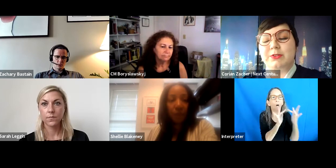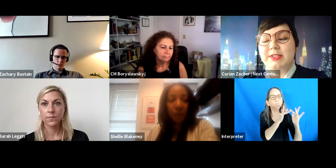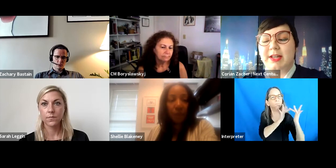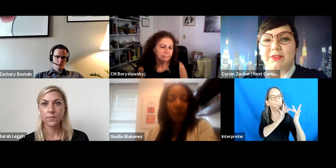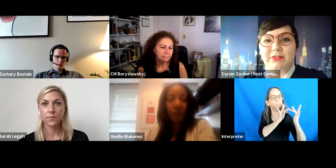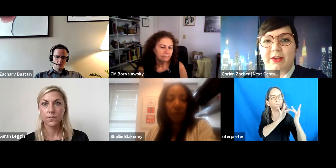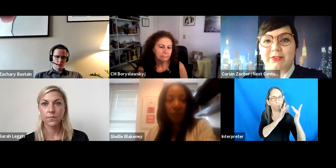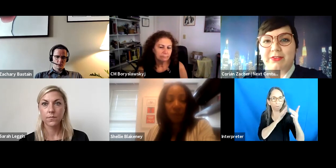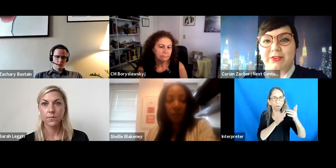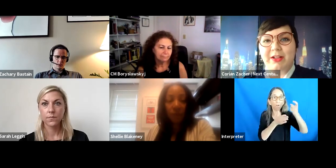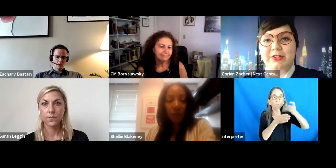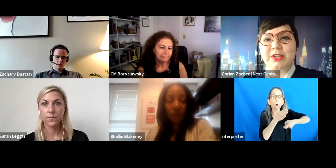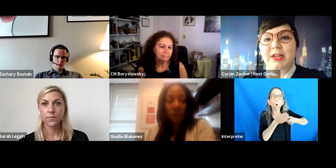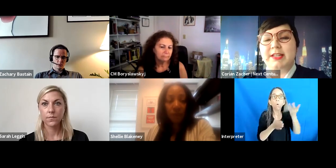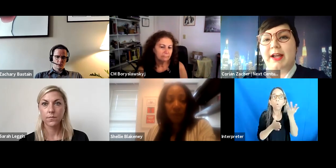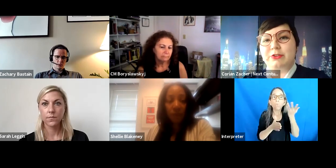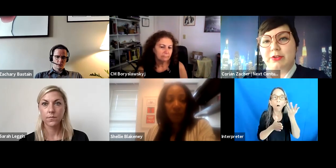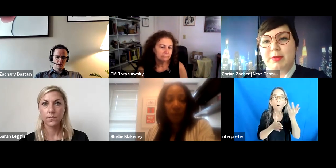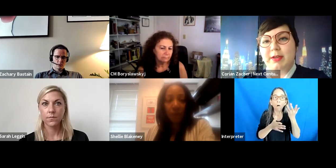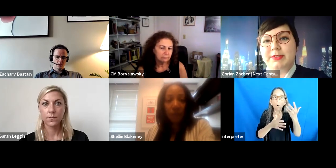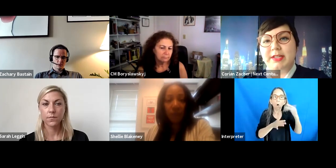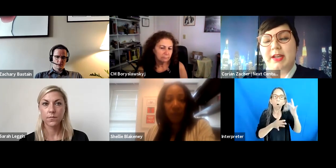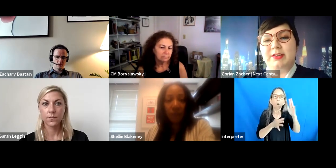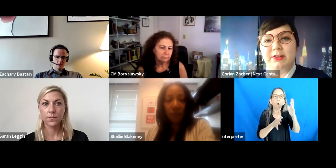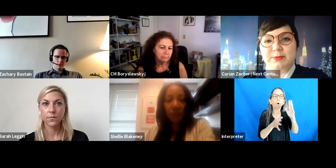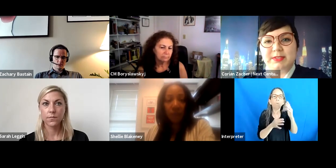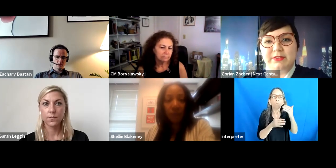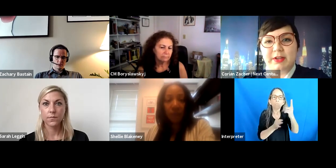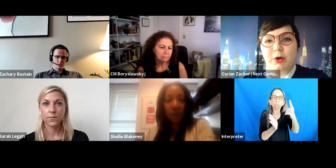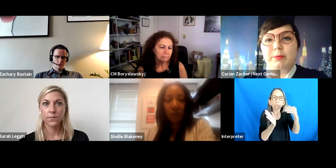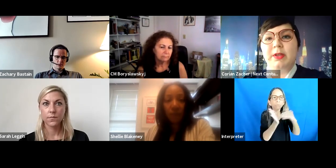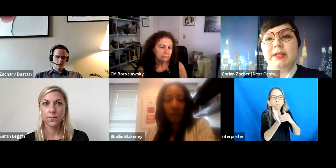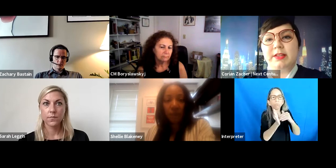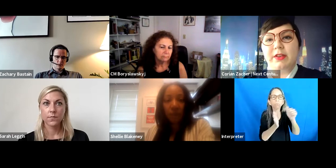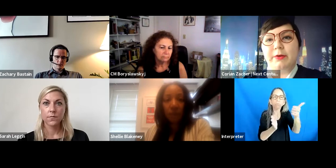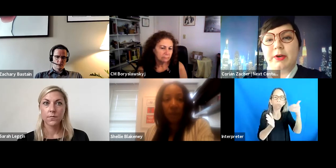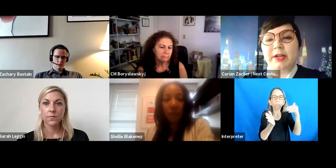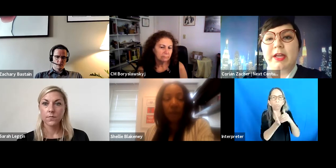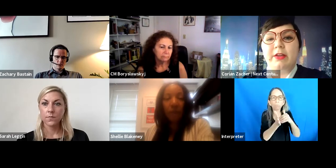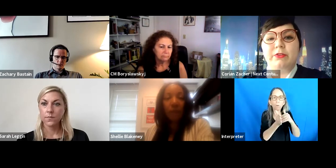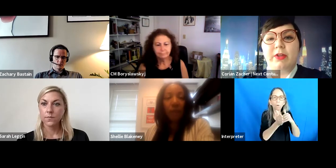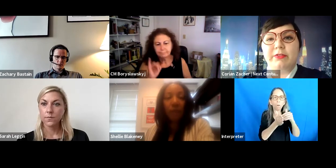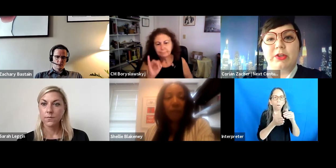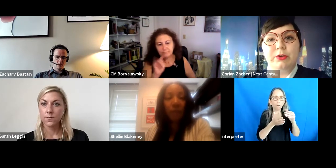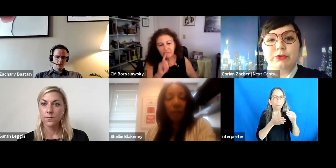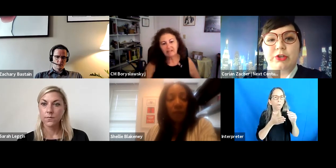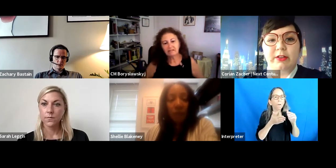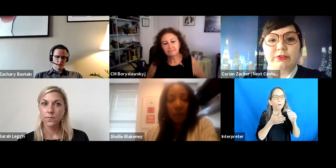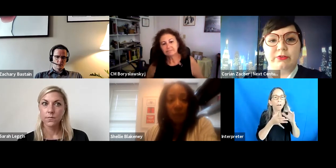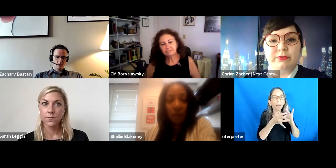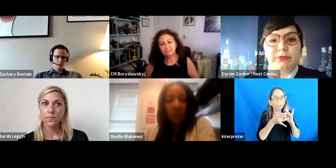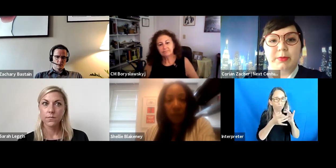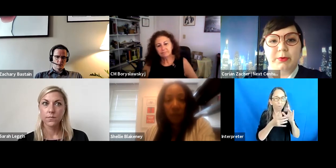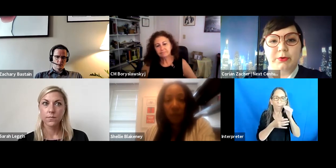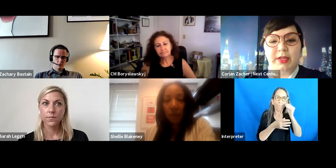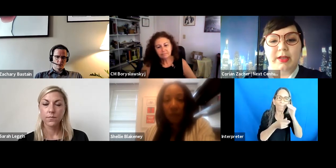dollars to tens of thousands of dollars to actually be able to connect their specific home to the network. And so that's a huge